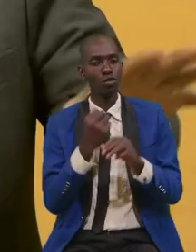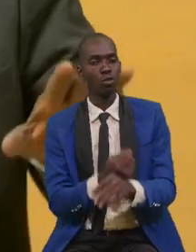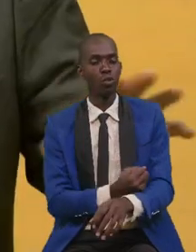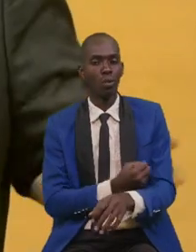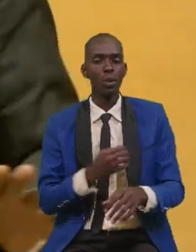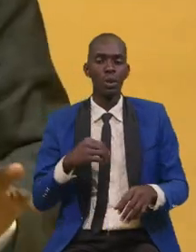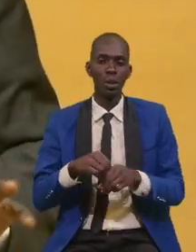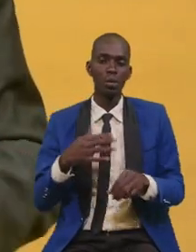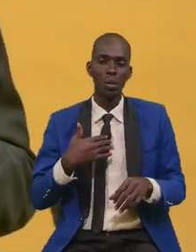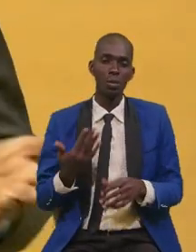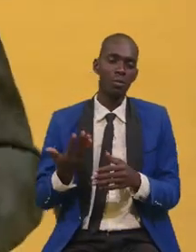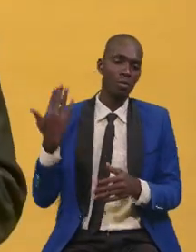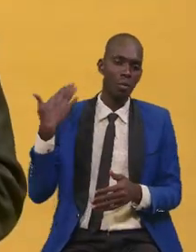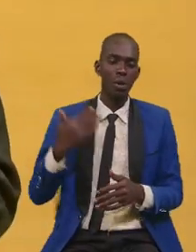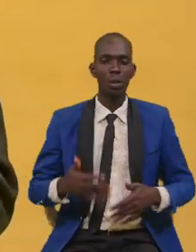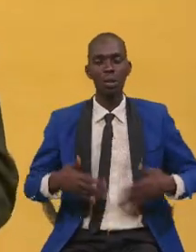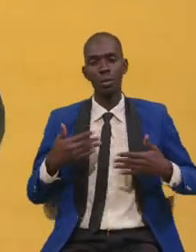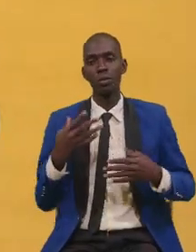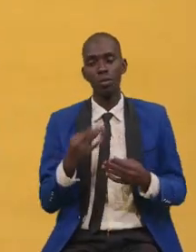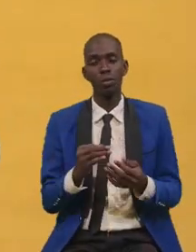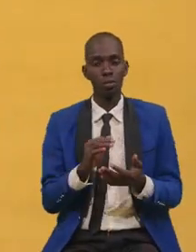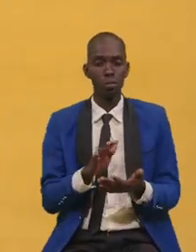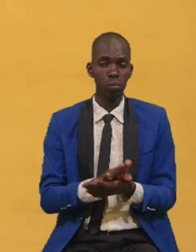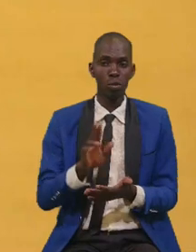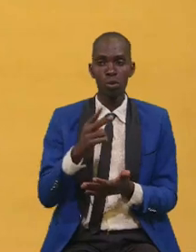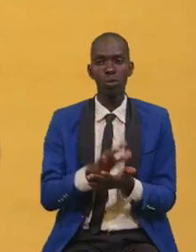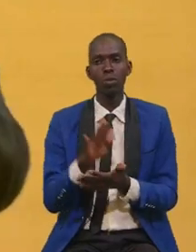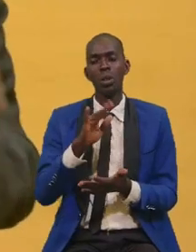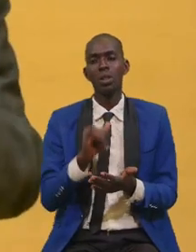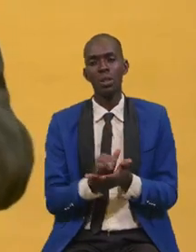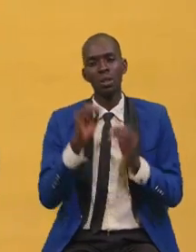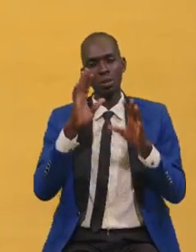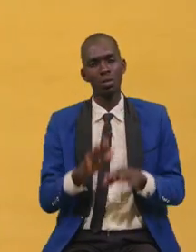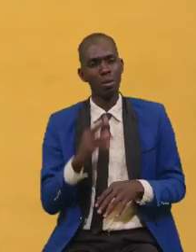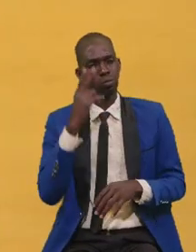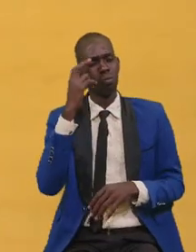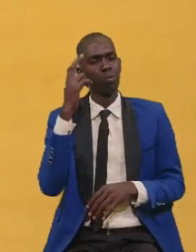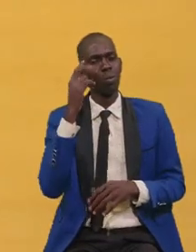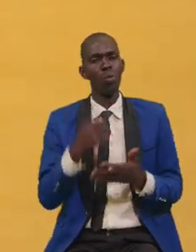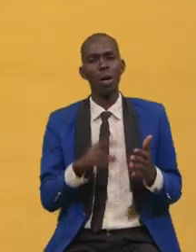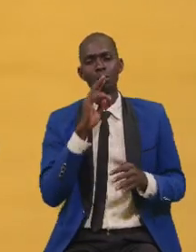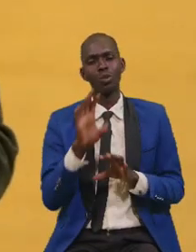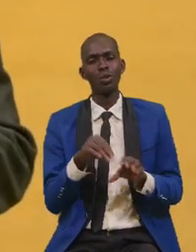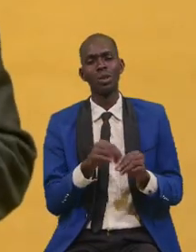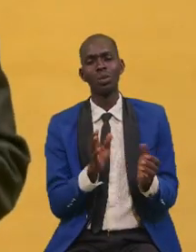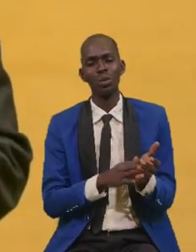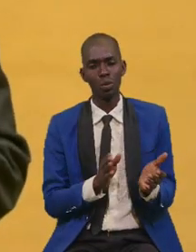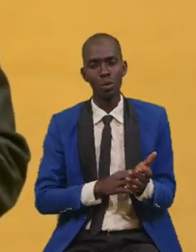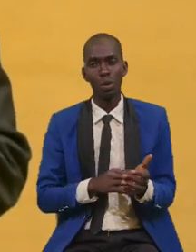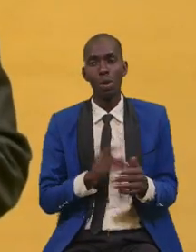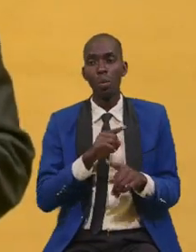the teachers wondered what I was doing in school. But the time came, somebody called me